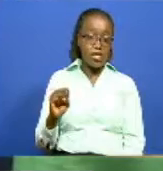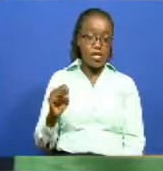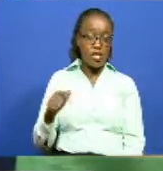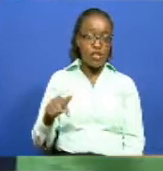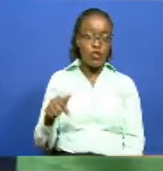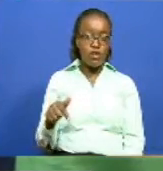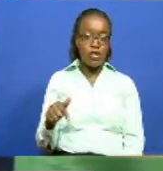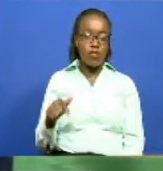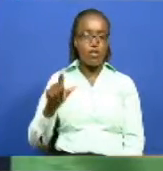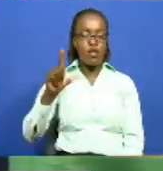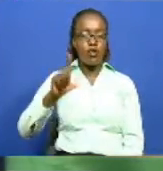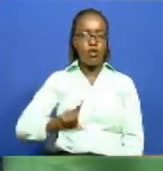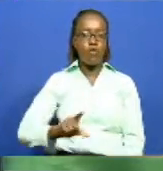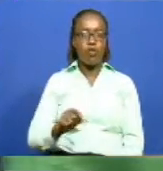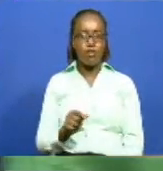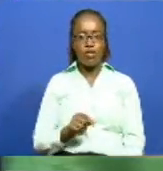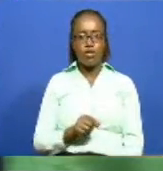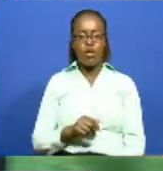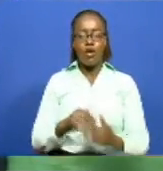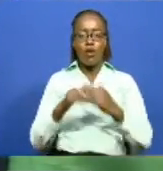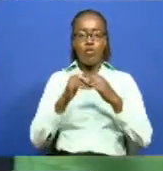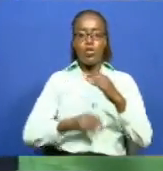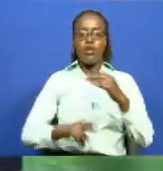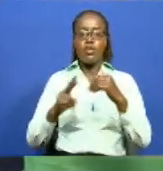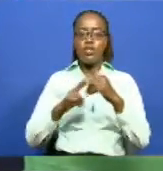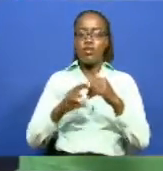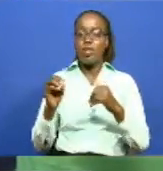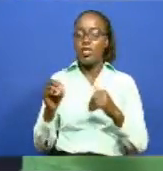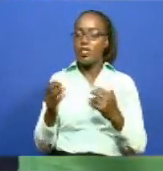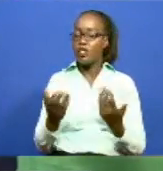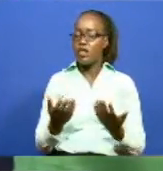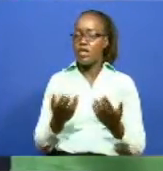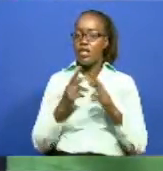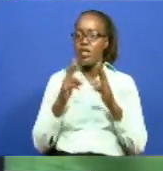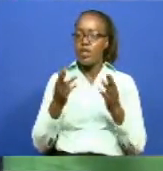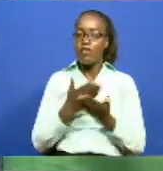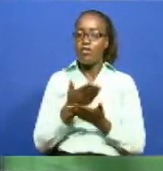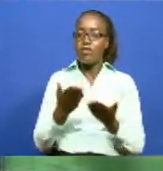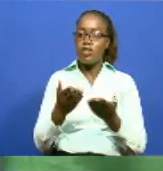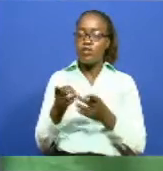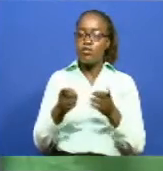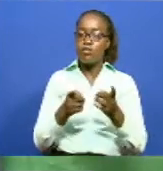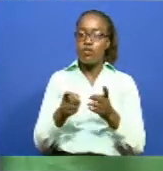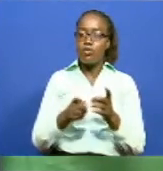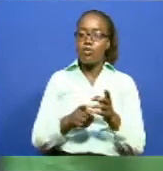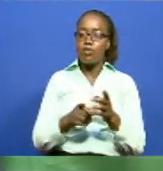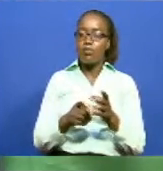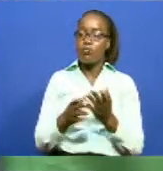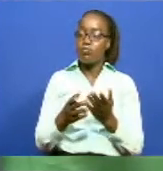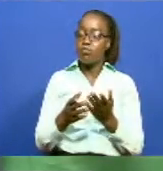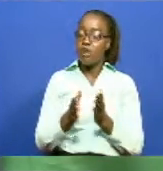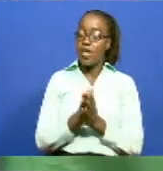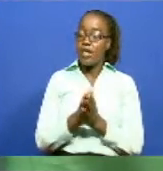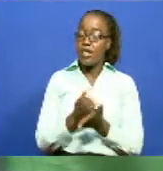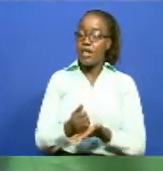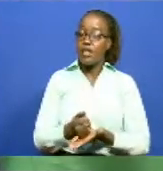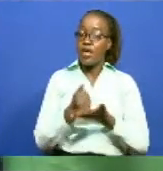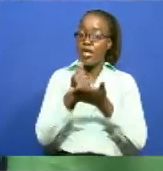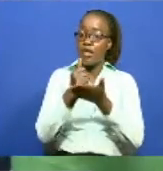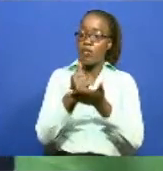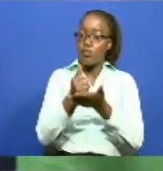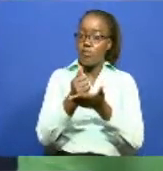below 700. So as a result of those containment measures and the other interventions we have put in